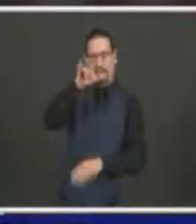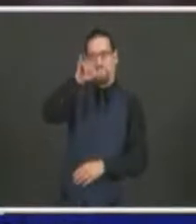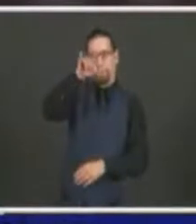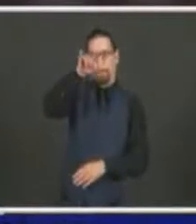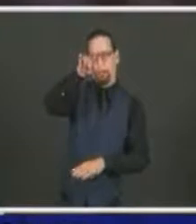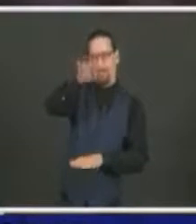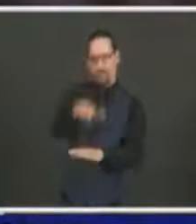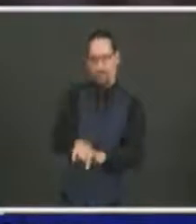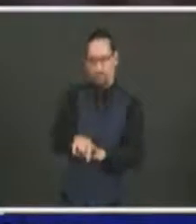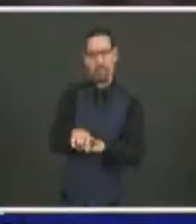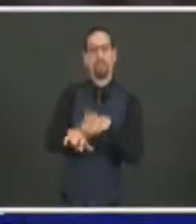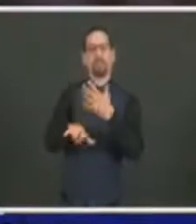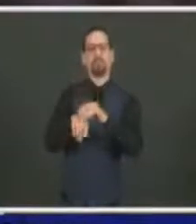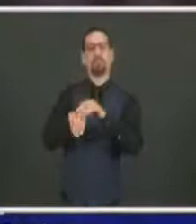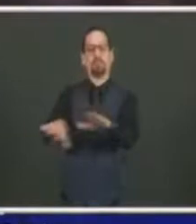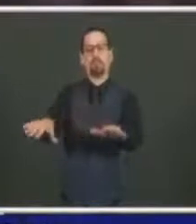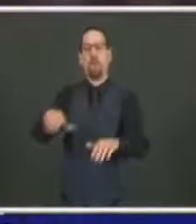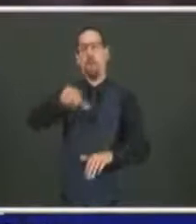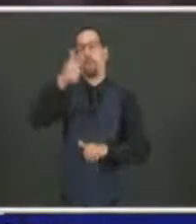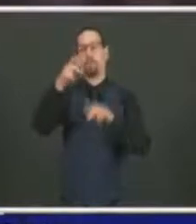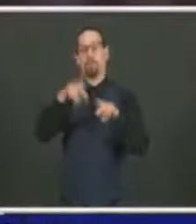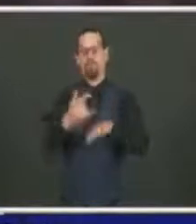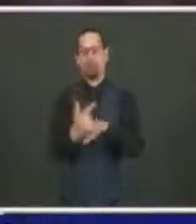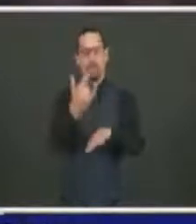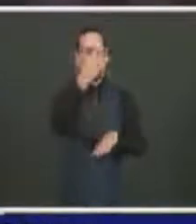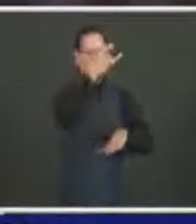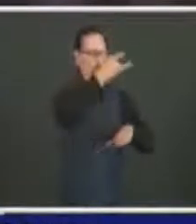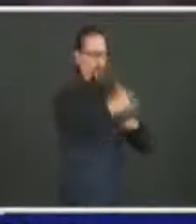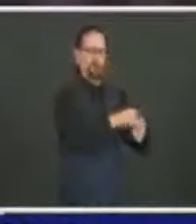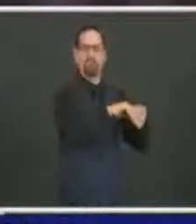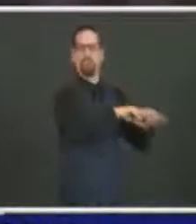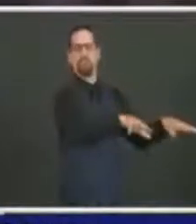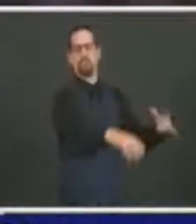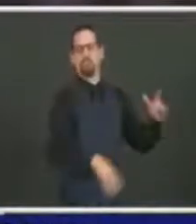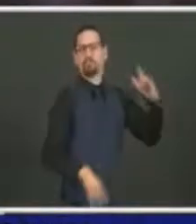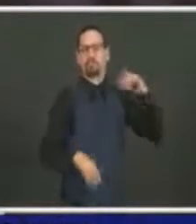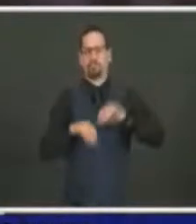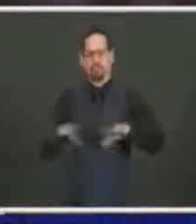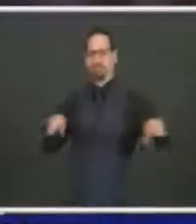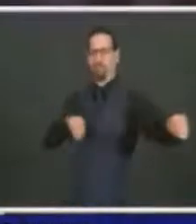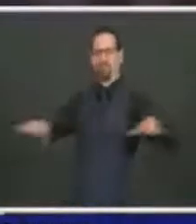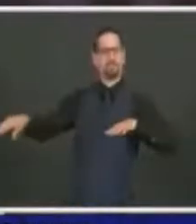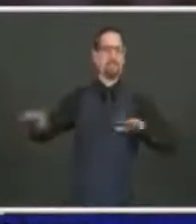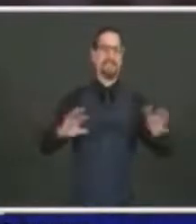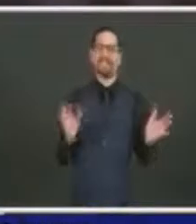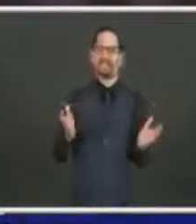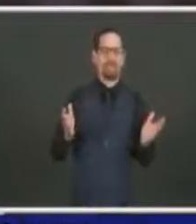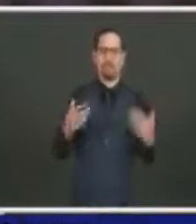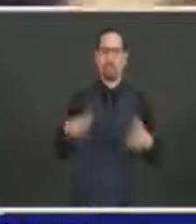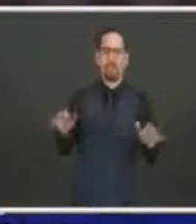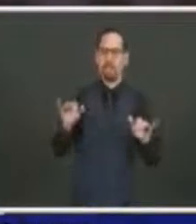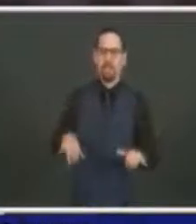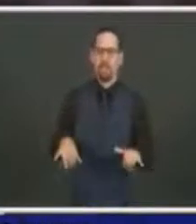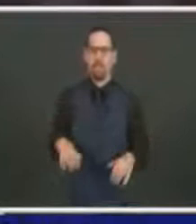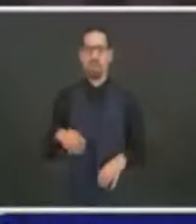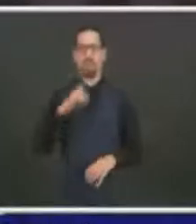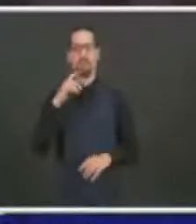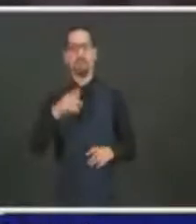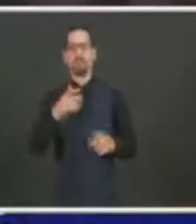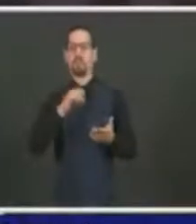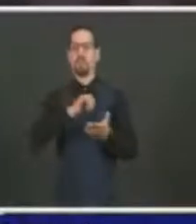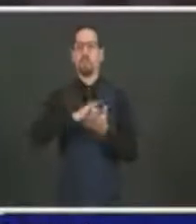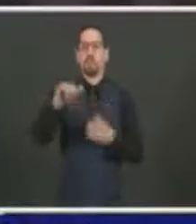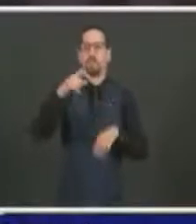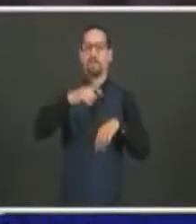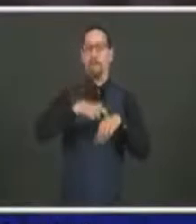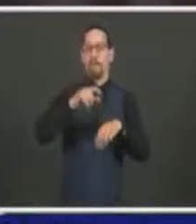about a month ago. It showed how all the people that left New York City when it was a hotspot and traveled and